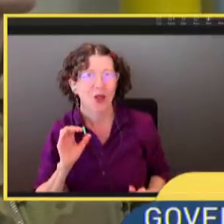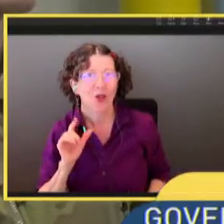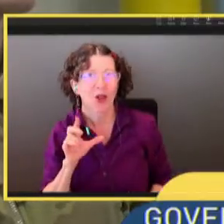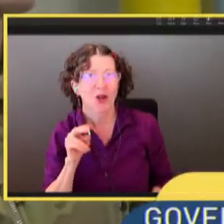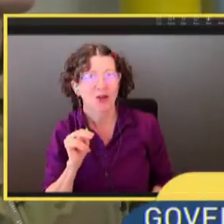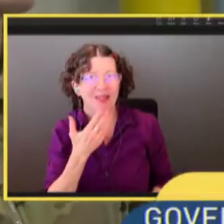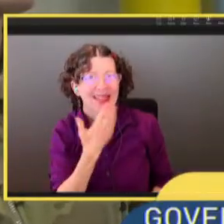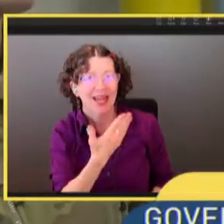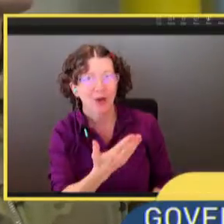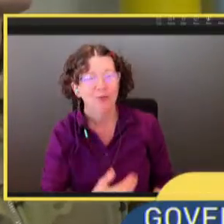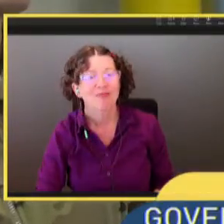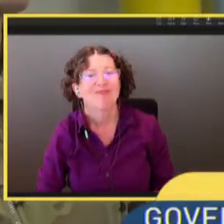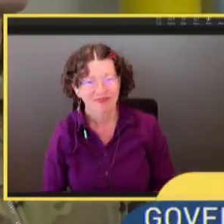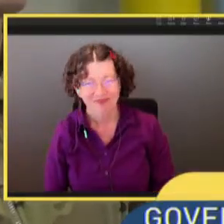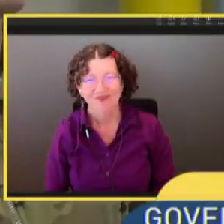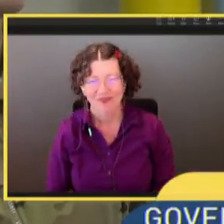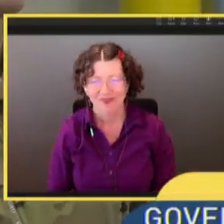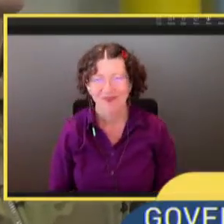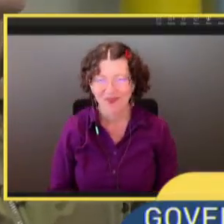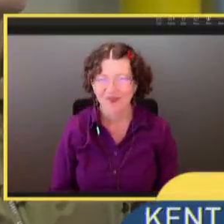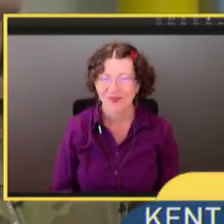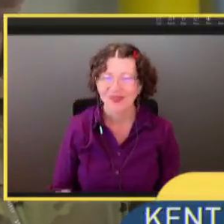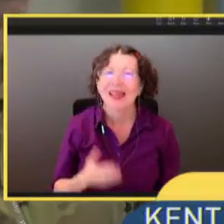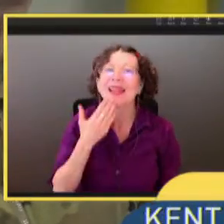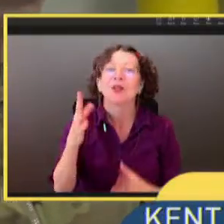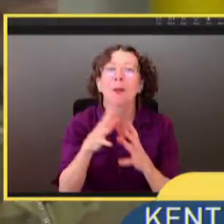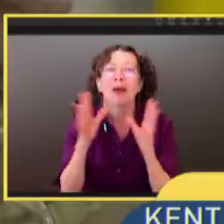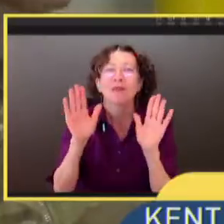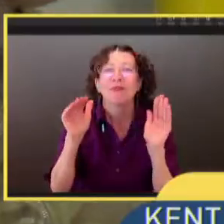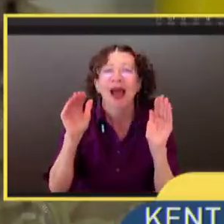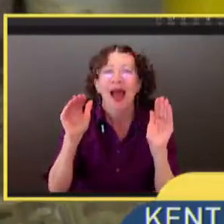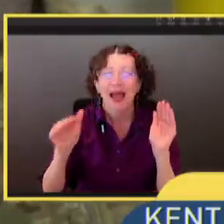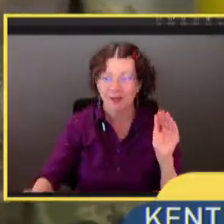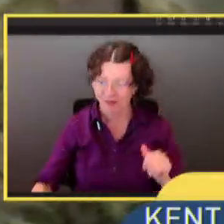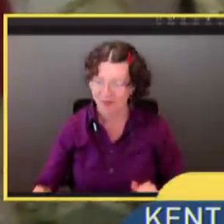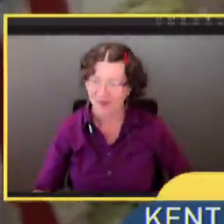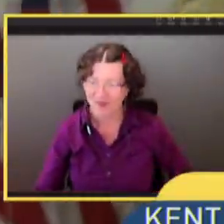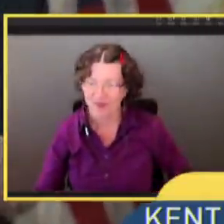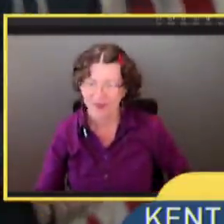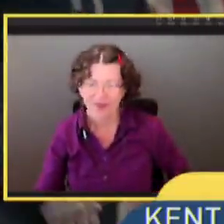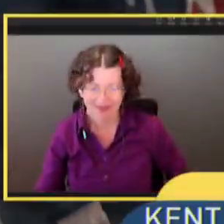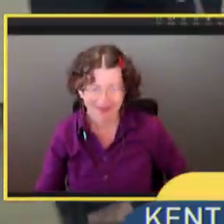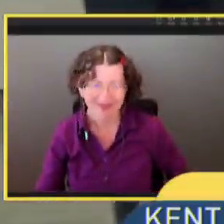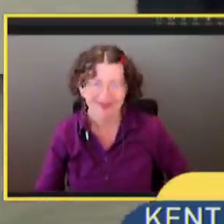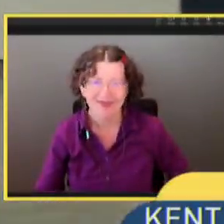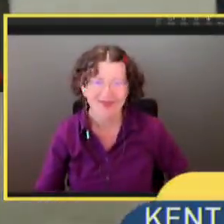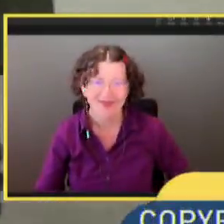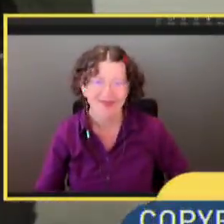and that's going to help us get through this. Thank you so much, everybody, and hope you have a good day. Great job. Thank you. I appreciate it.